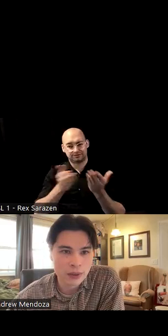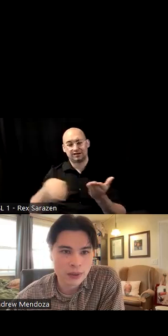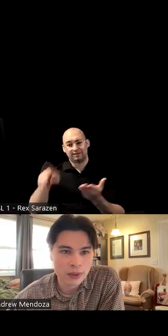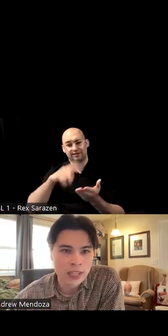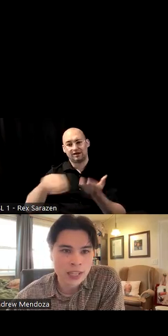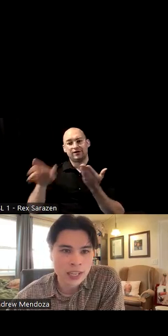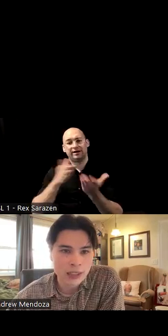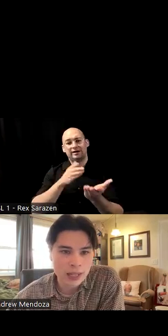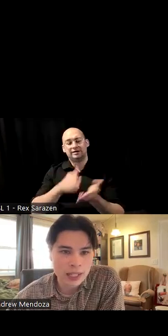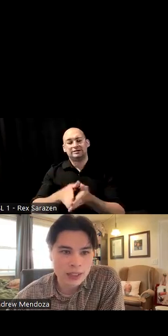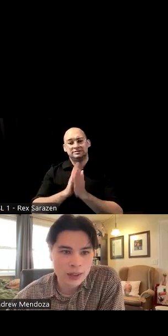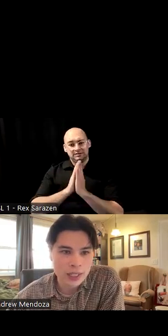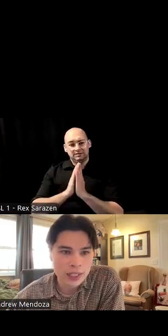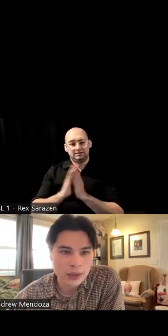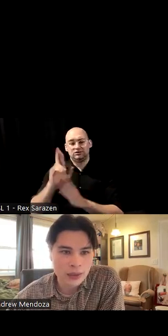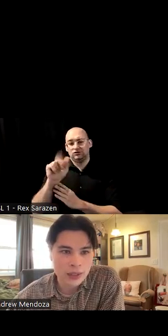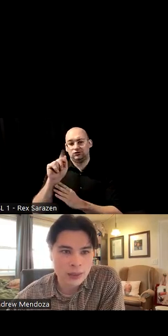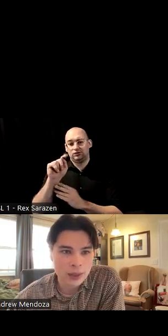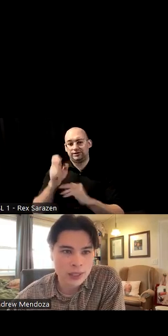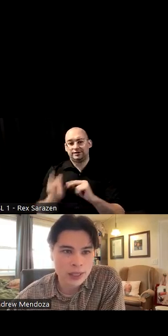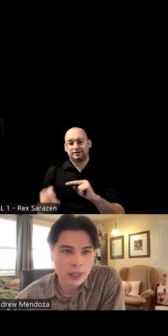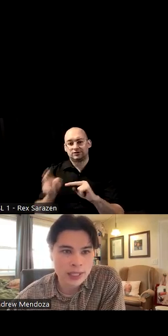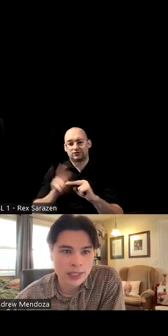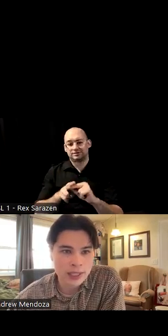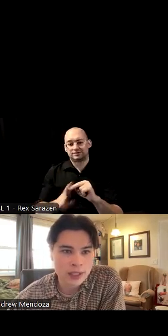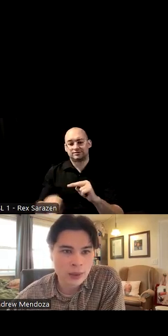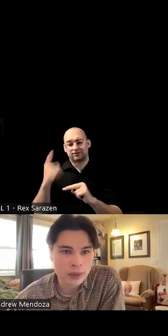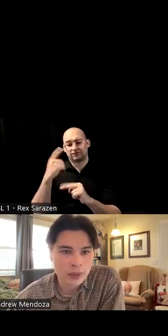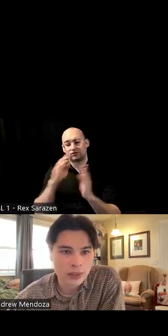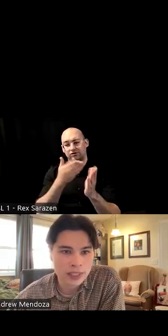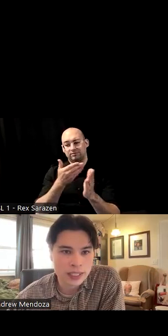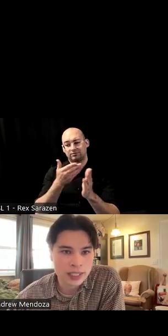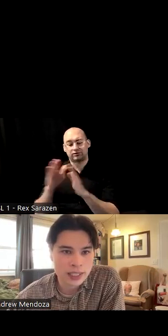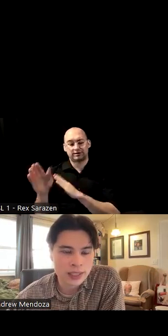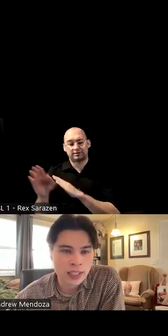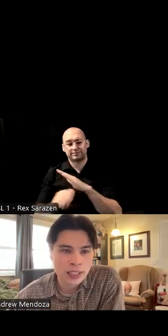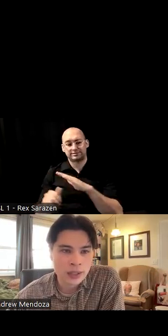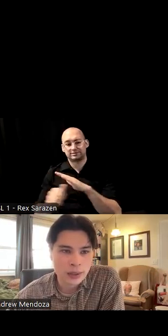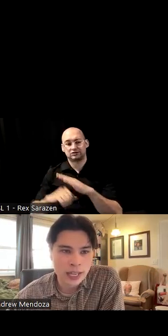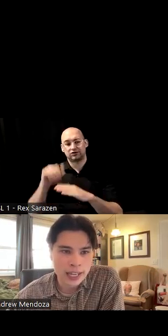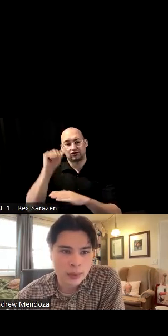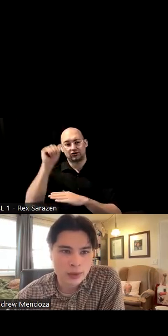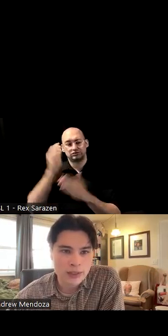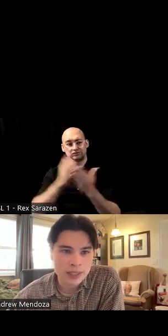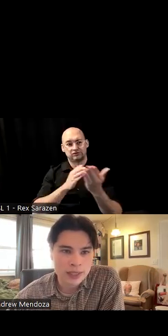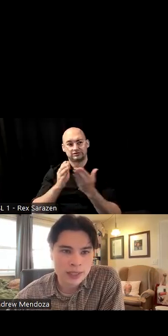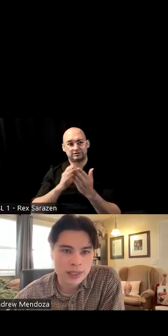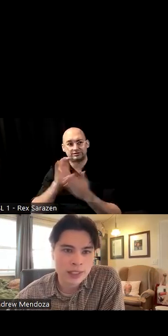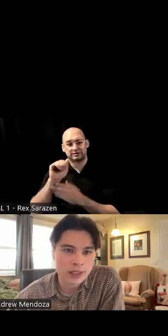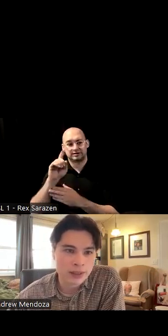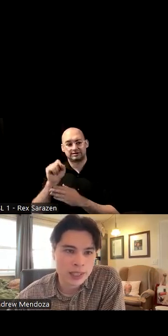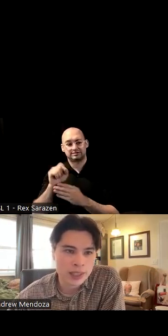asking for a rate increase for community-based adult services. So CADS